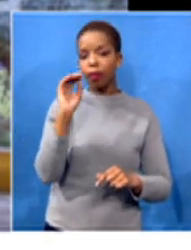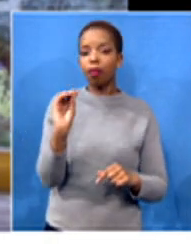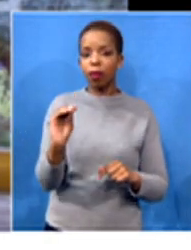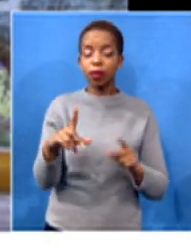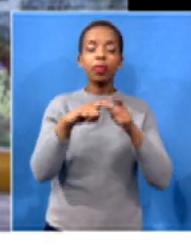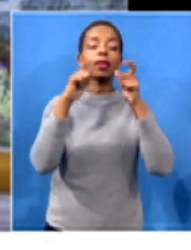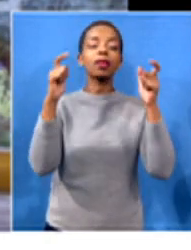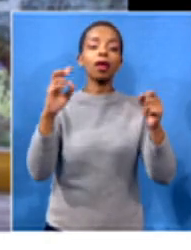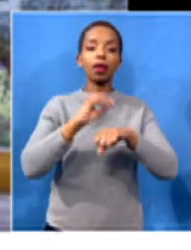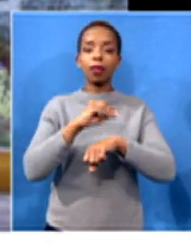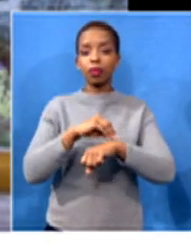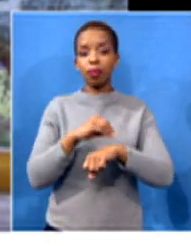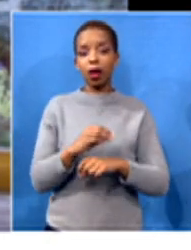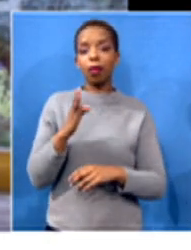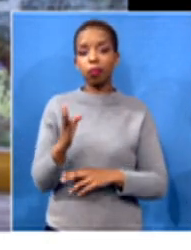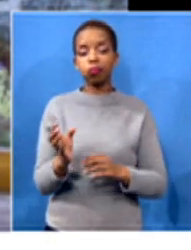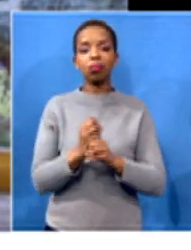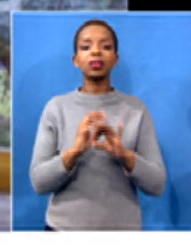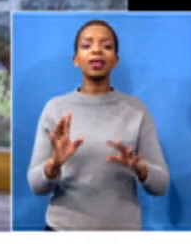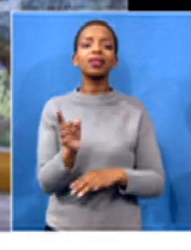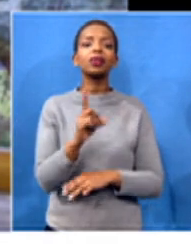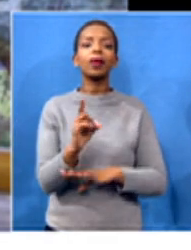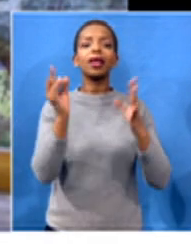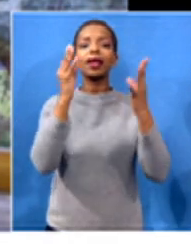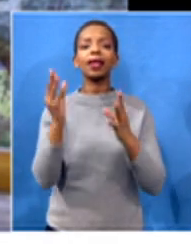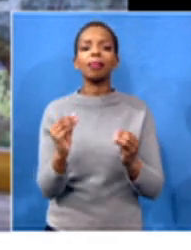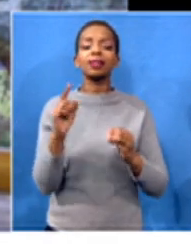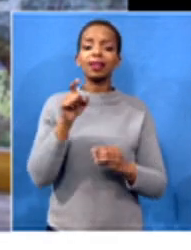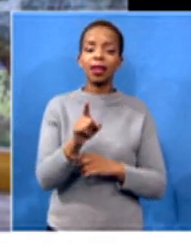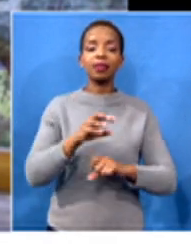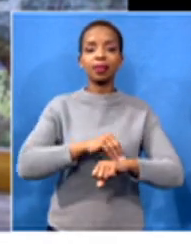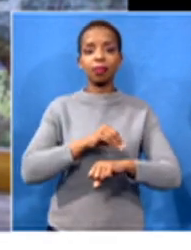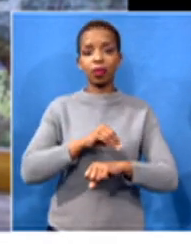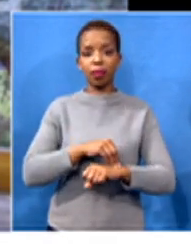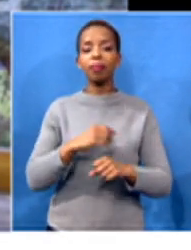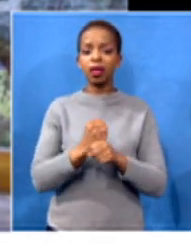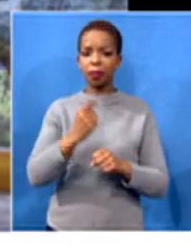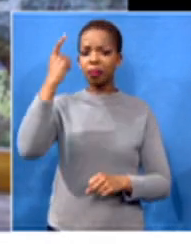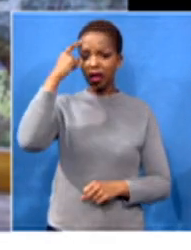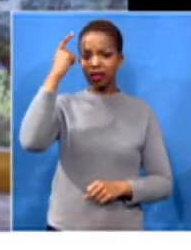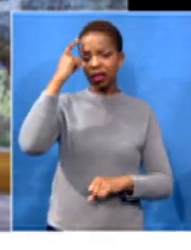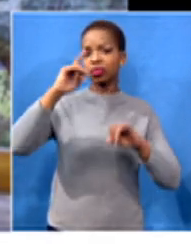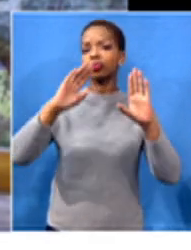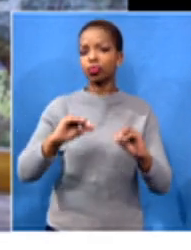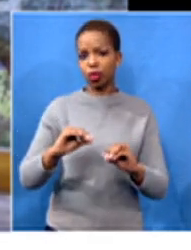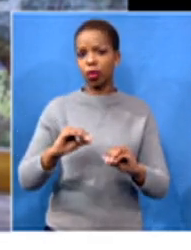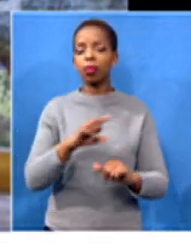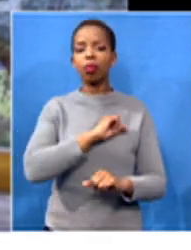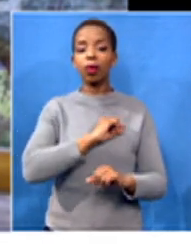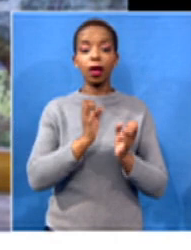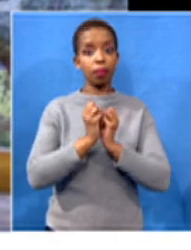they've stopped expanding those numbers, which is a problem. It makes sense to stop the numbers when you've got these kinds of quality